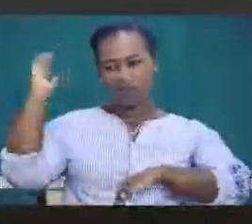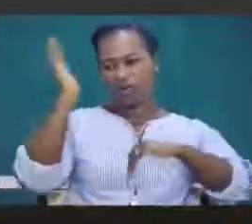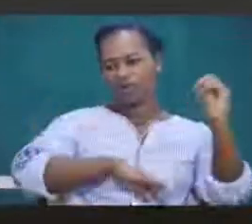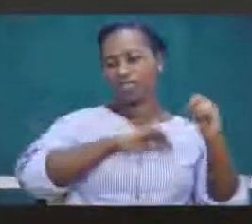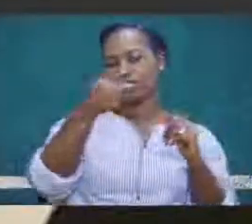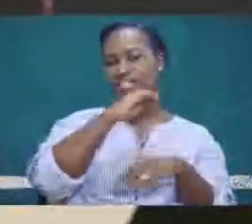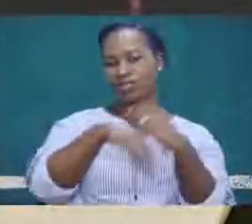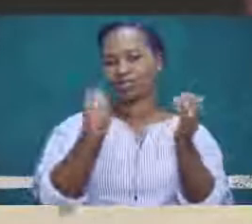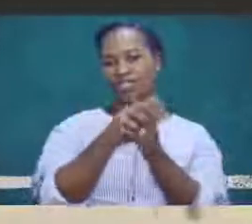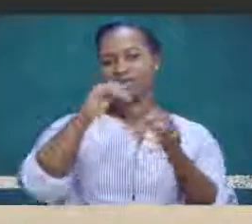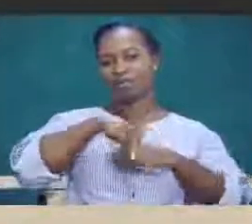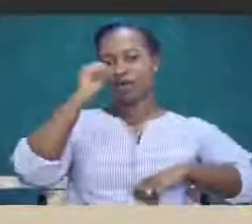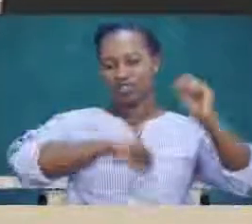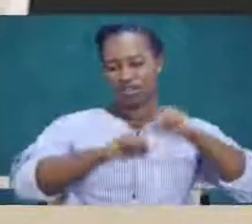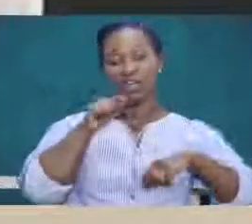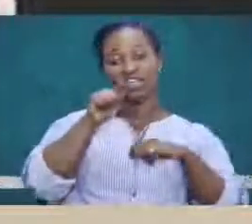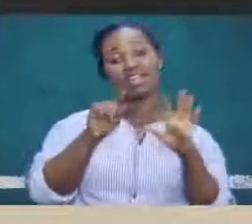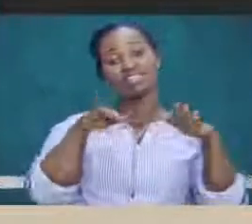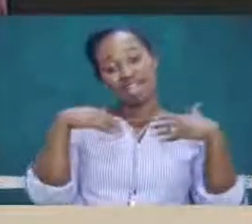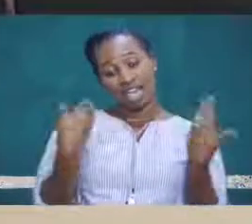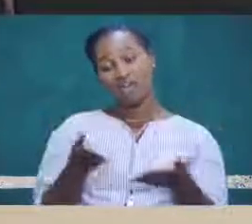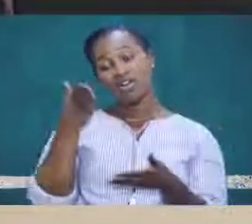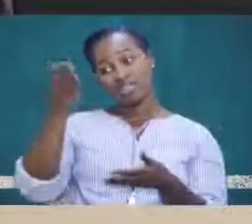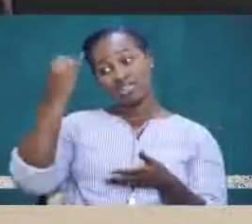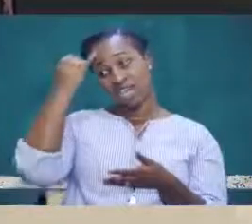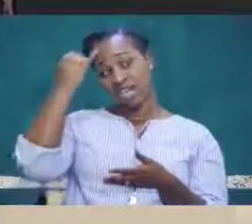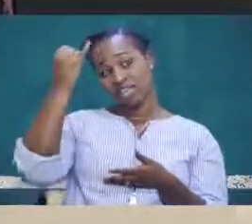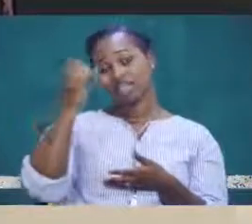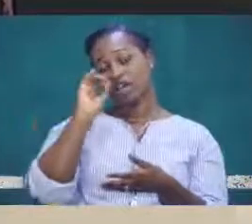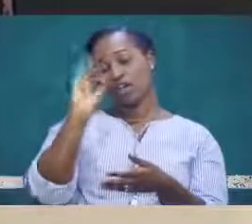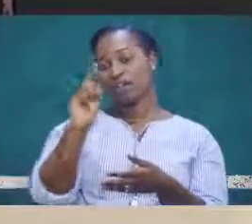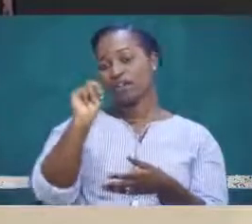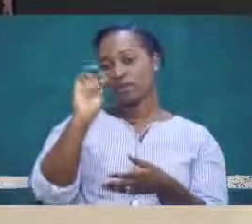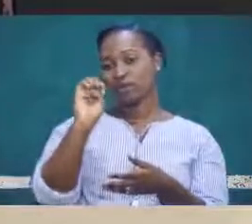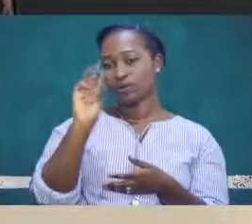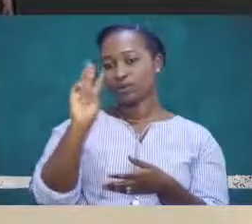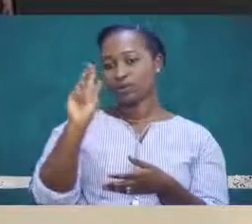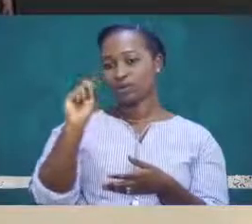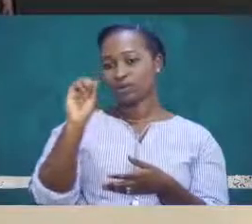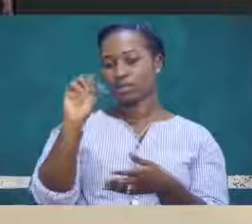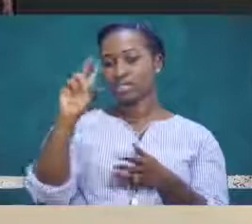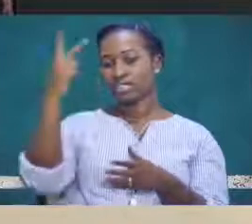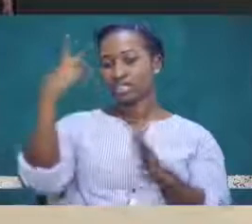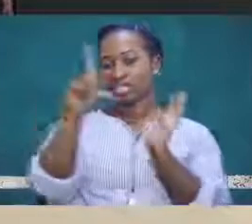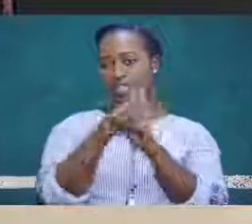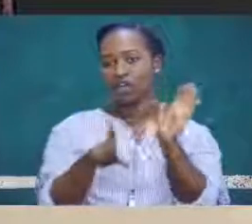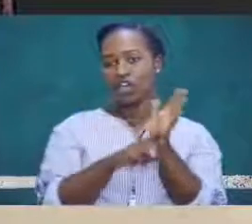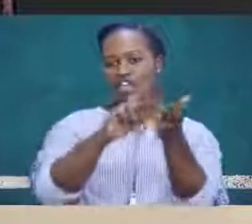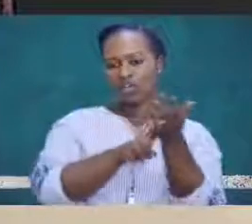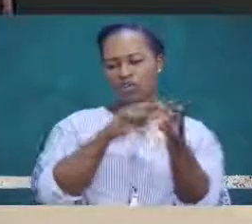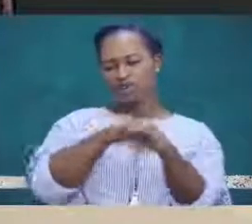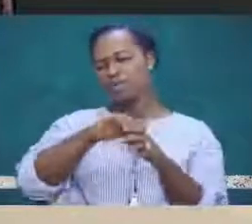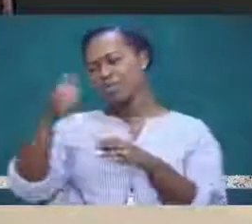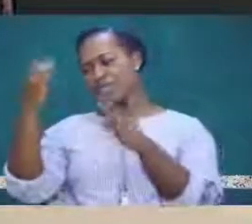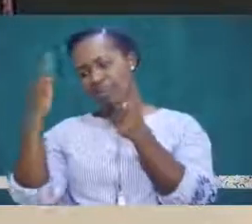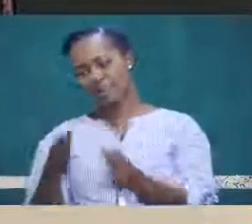is briefly how this idea, this concept of Newton's second law is applied in other subjects, but